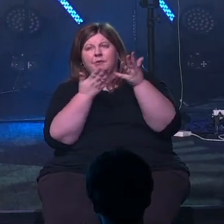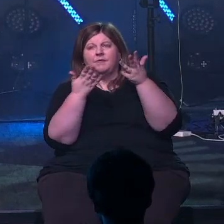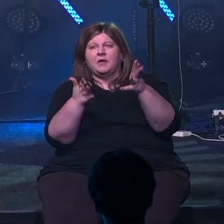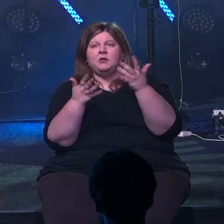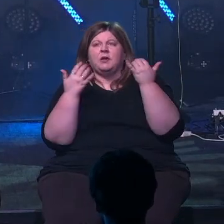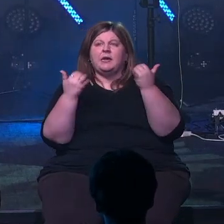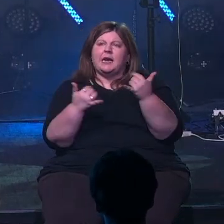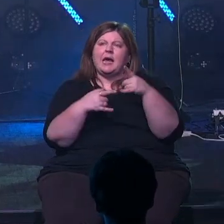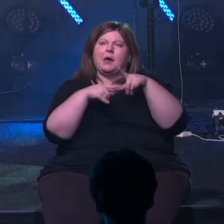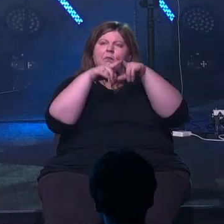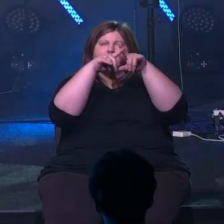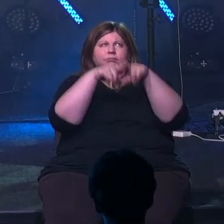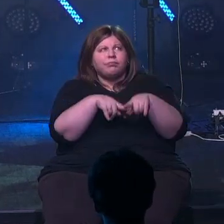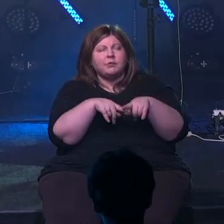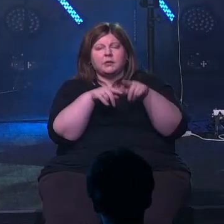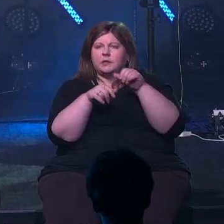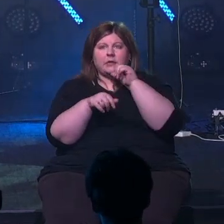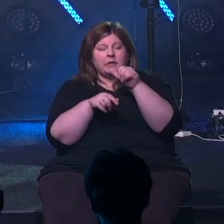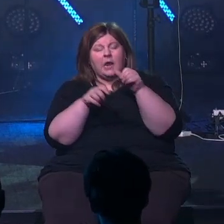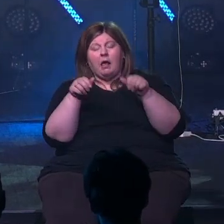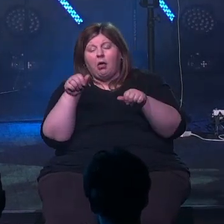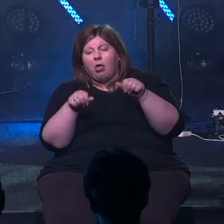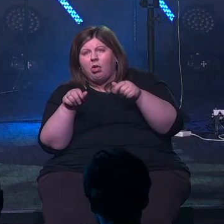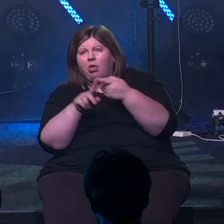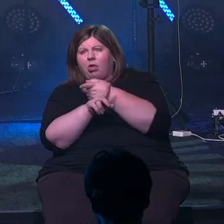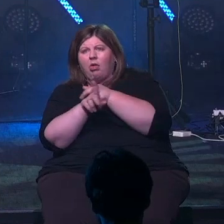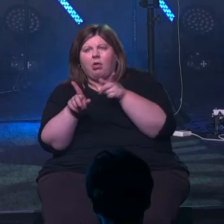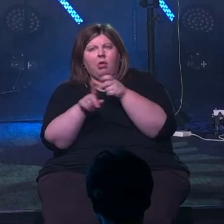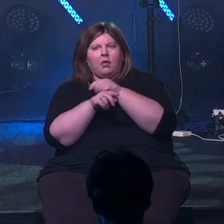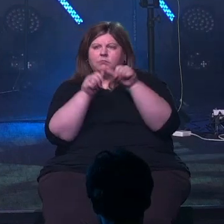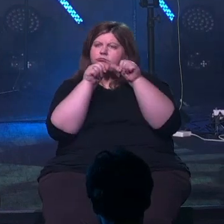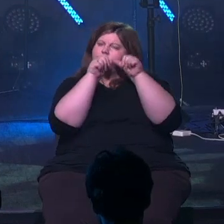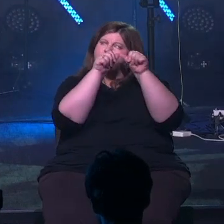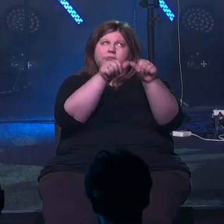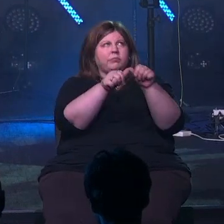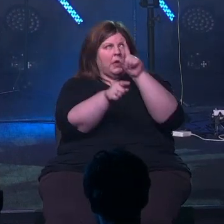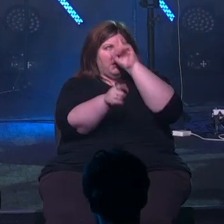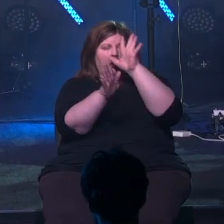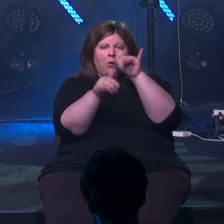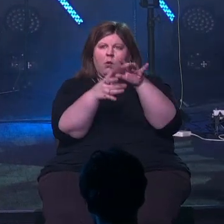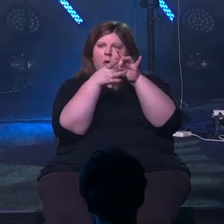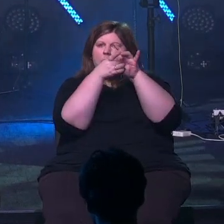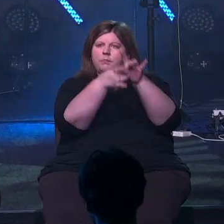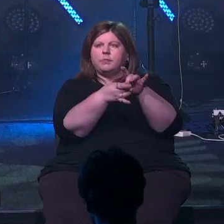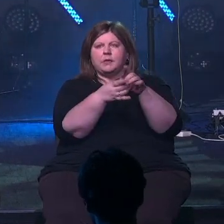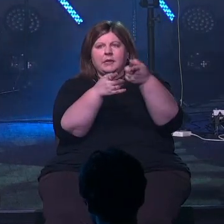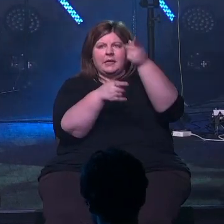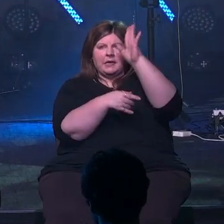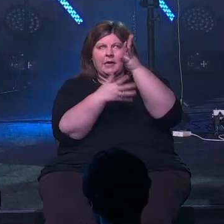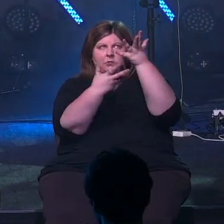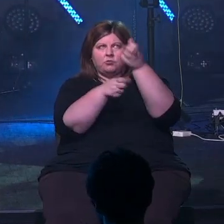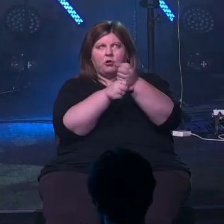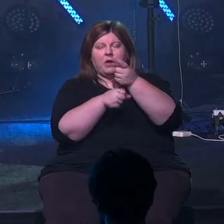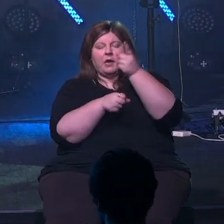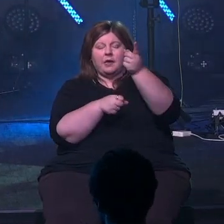hold tightly without wavering to the hope we affirm, for God can be trusted to keep His promise. This is